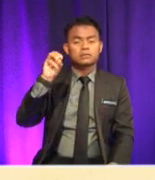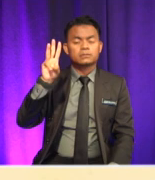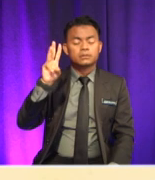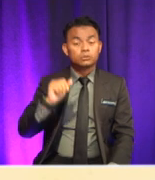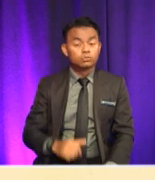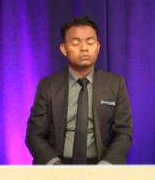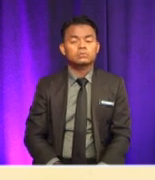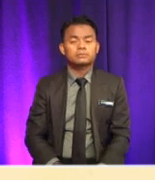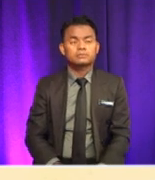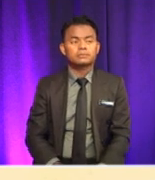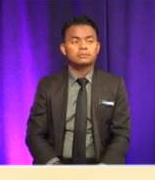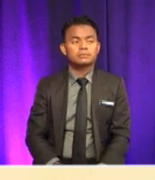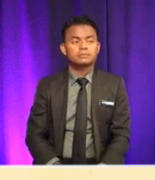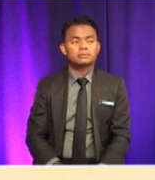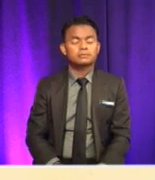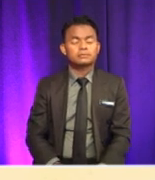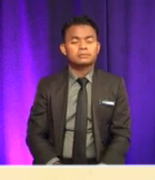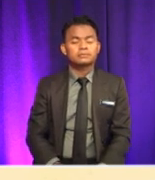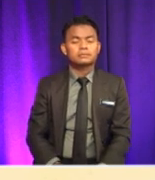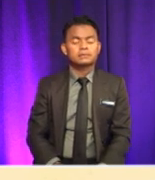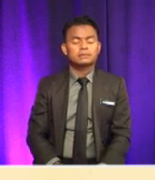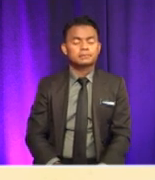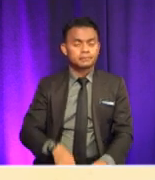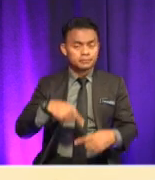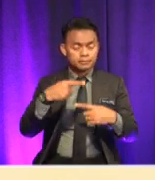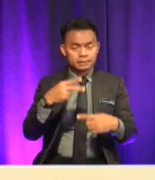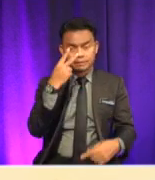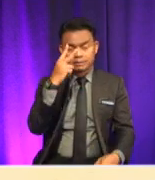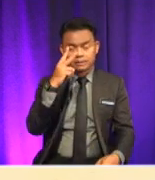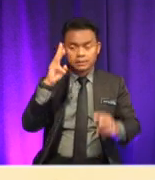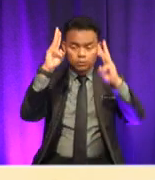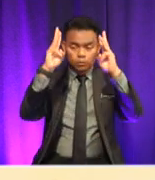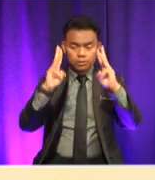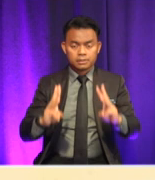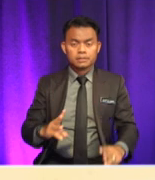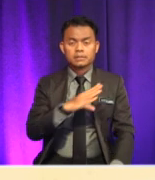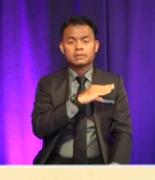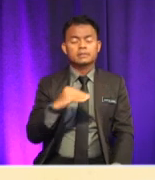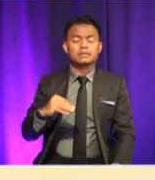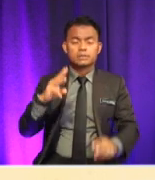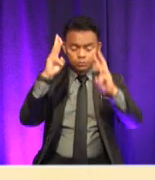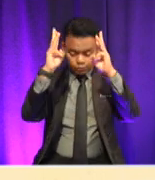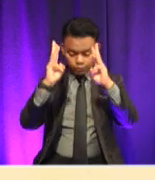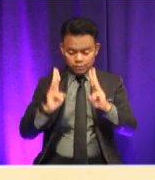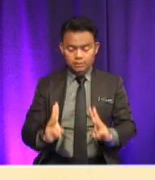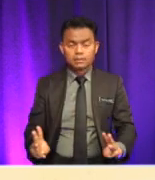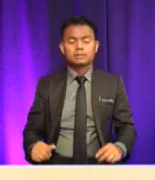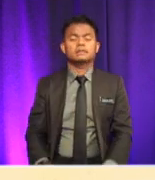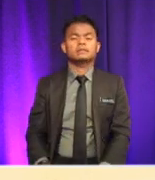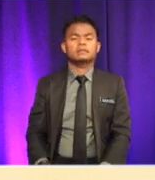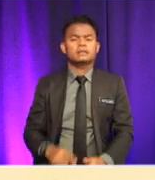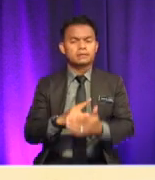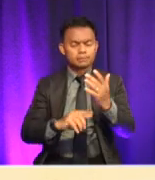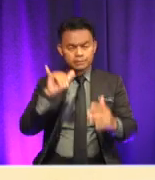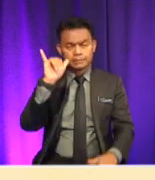then when you're looking at characters and characteristics, of course, first of all, the overview of the character. How does she look